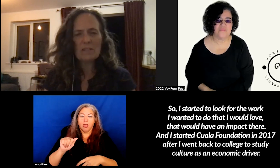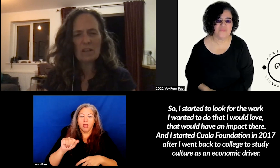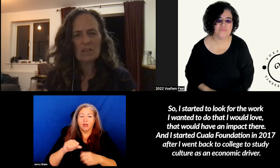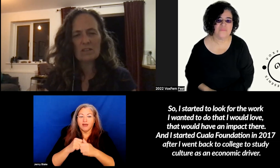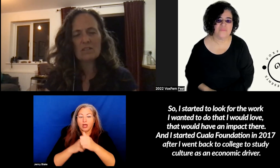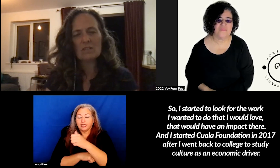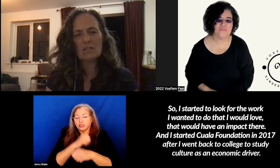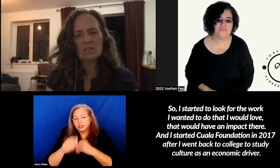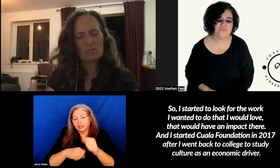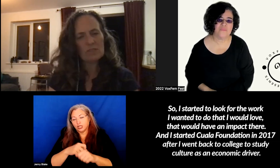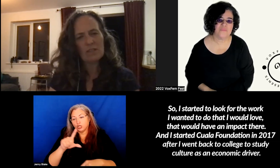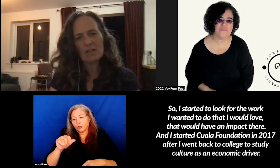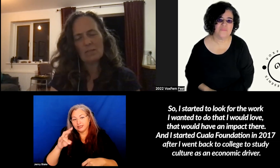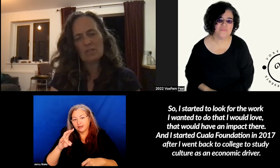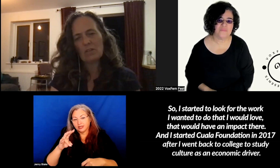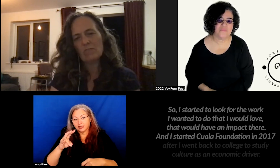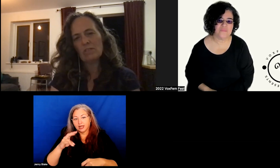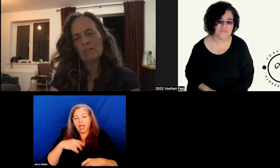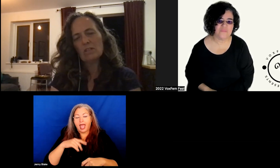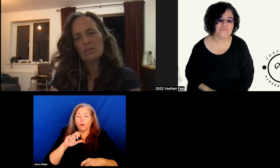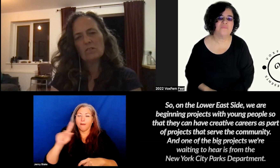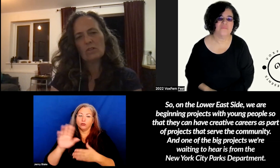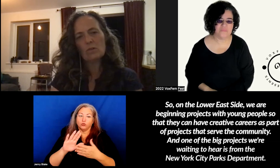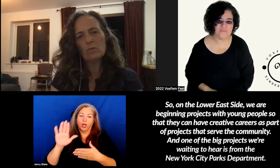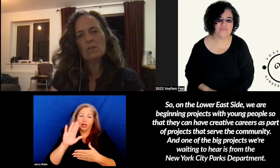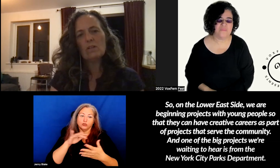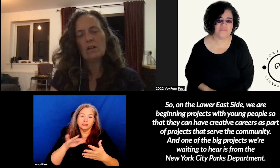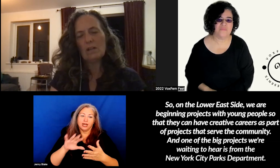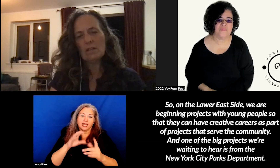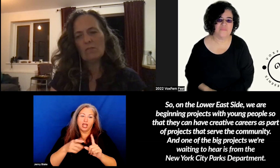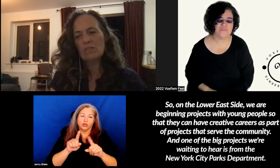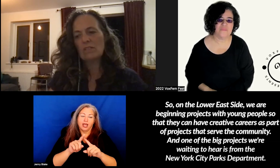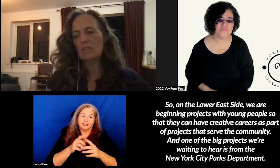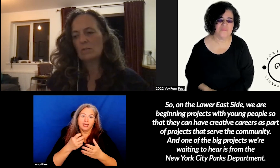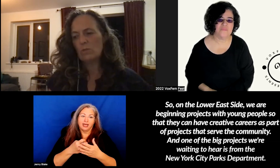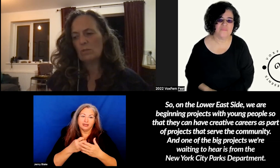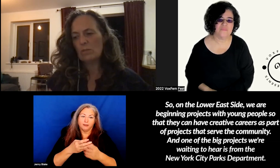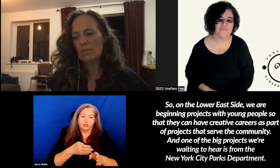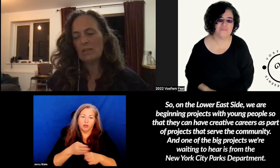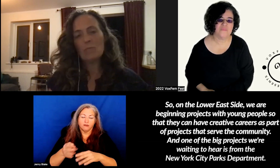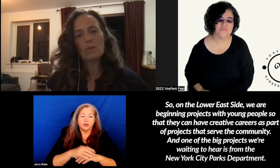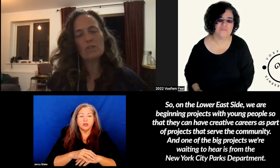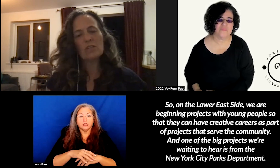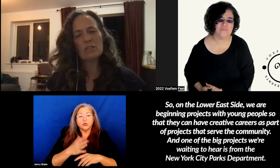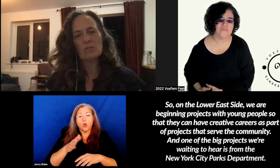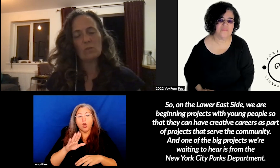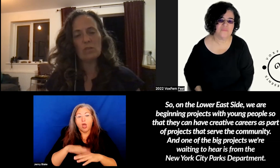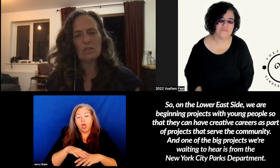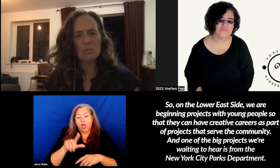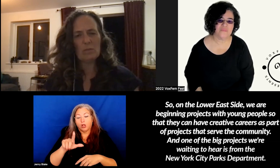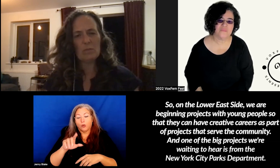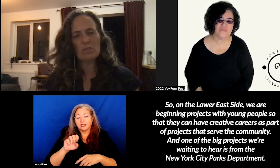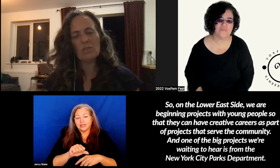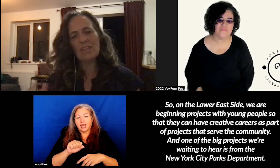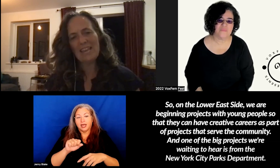back to college to study culture as an economic driver. So on the Lower East Side, we are beginning projects with